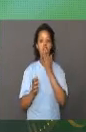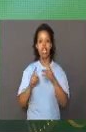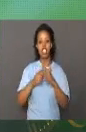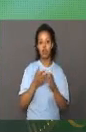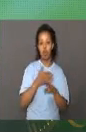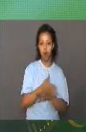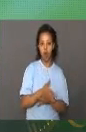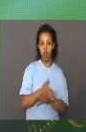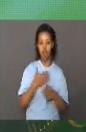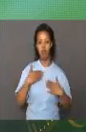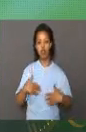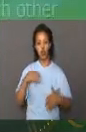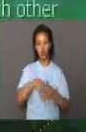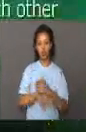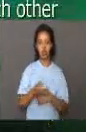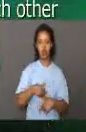life cycle.